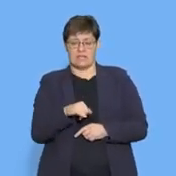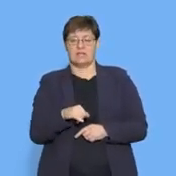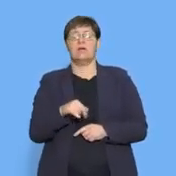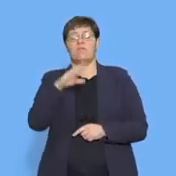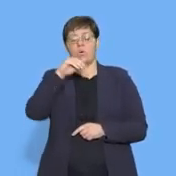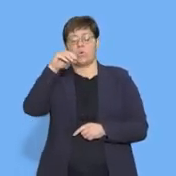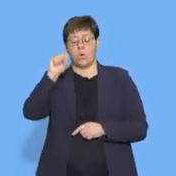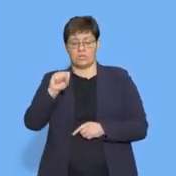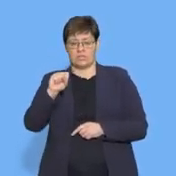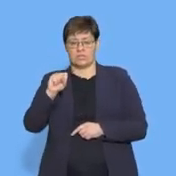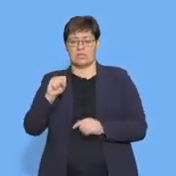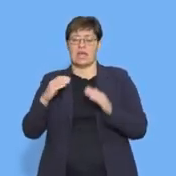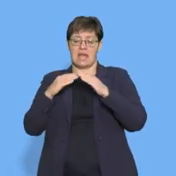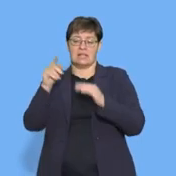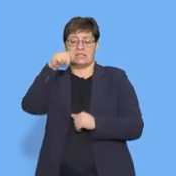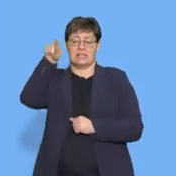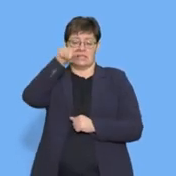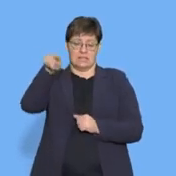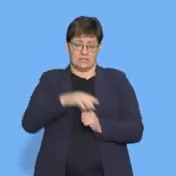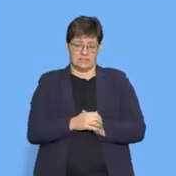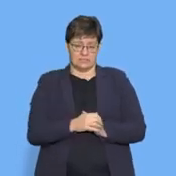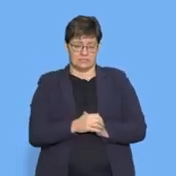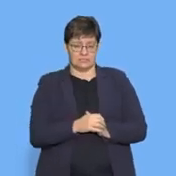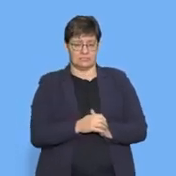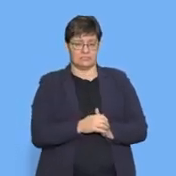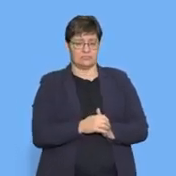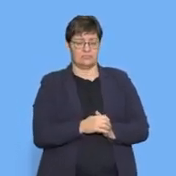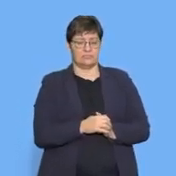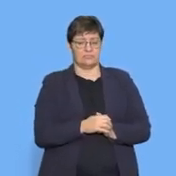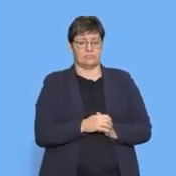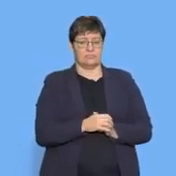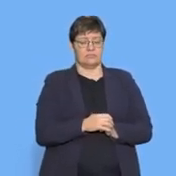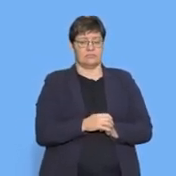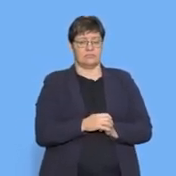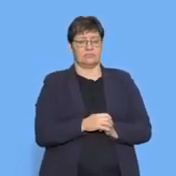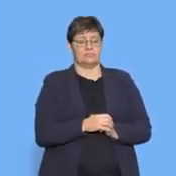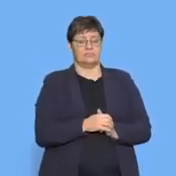times cos of the angle in between, which is theta.